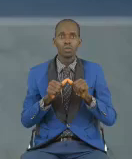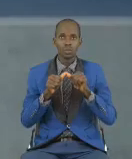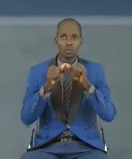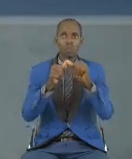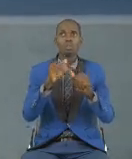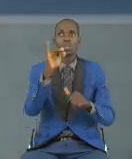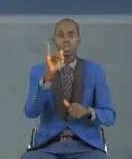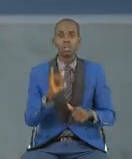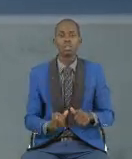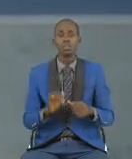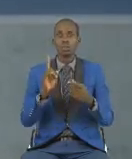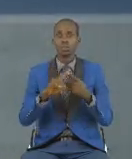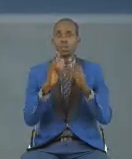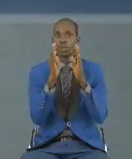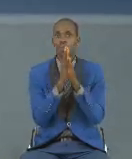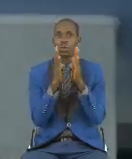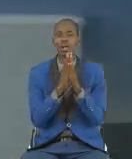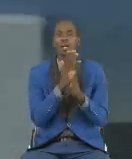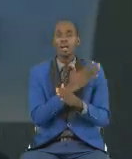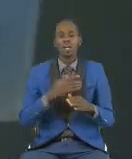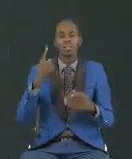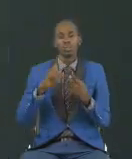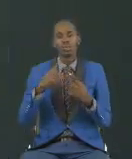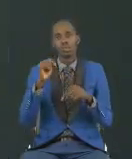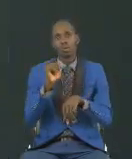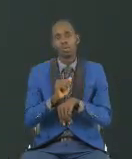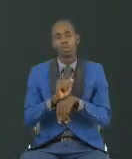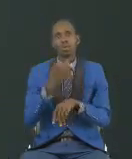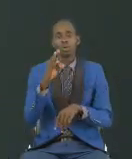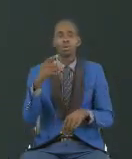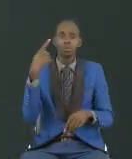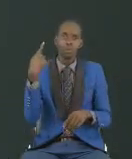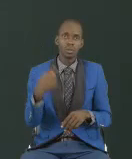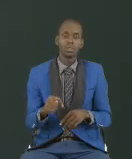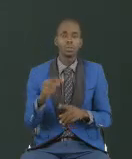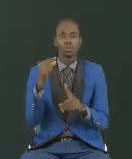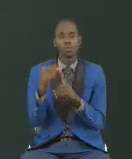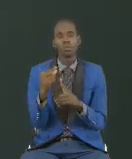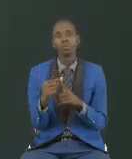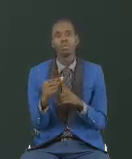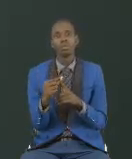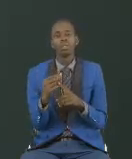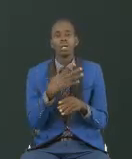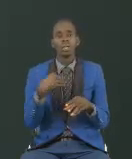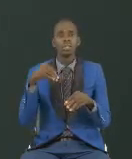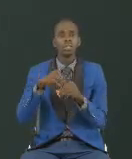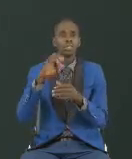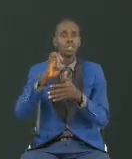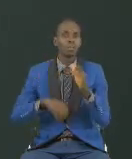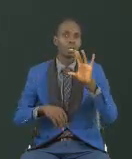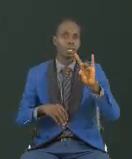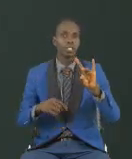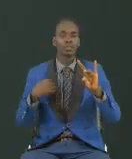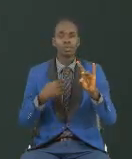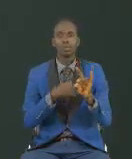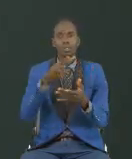prayer and to the ministry of the word of the word. Then in chapter 8, we're reading from verse